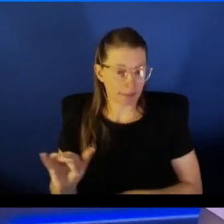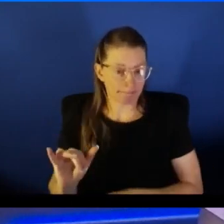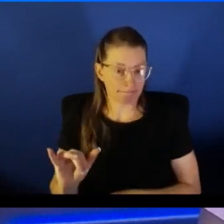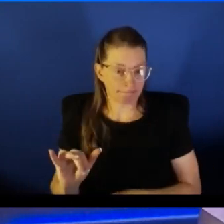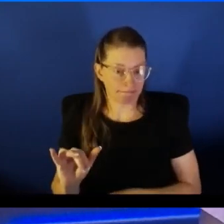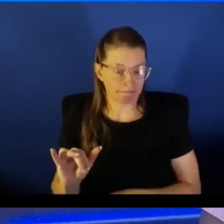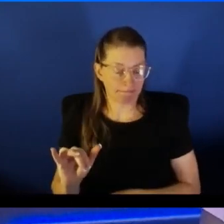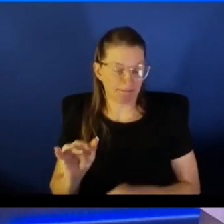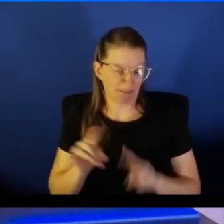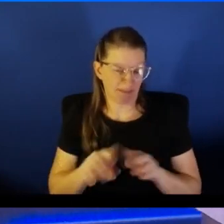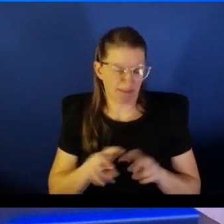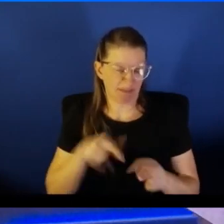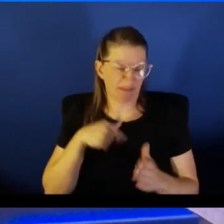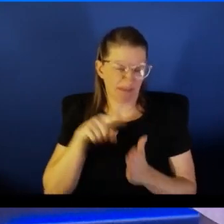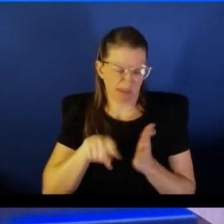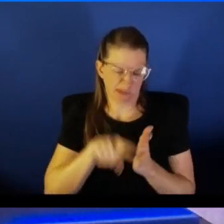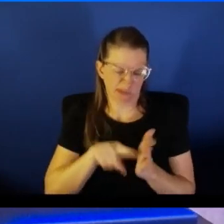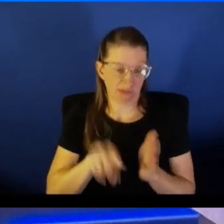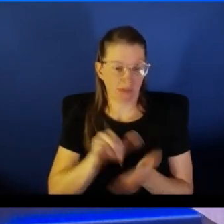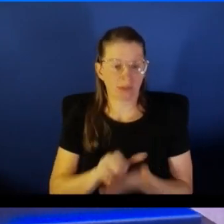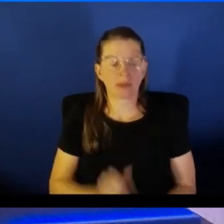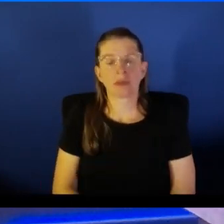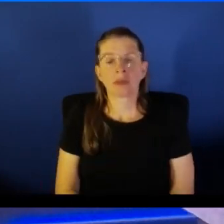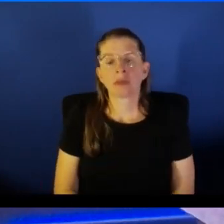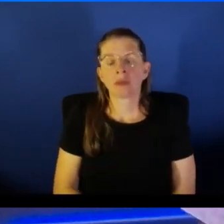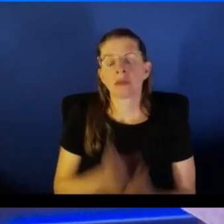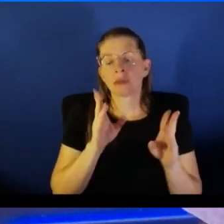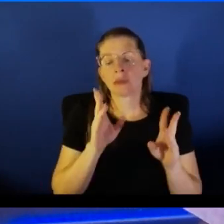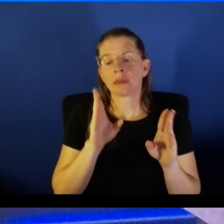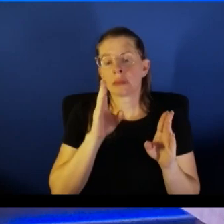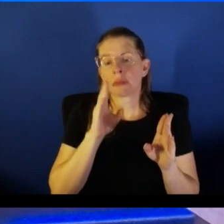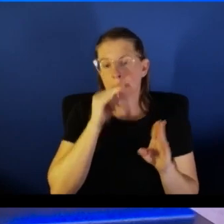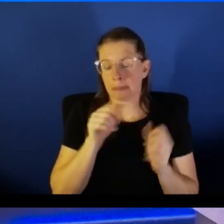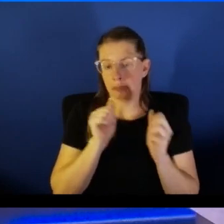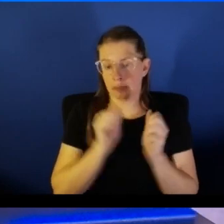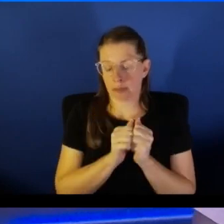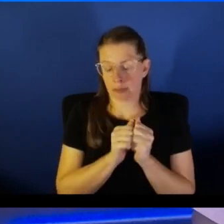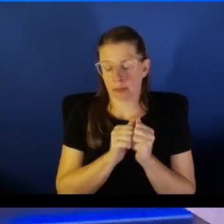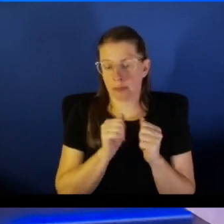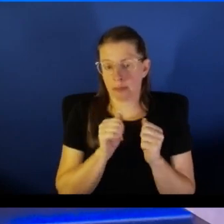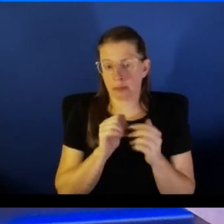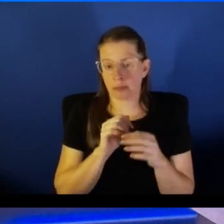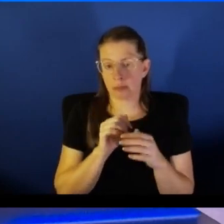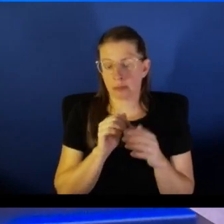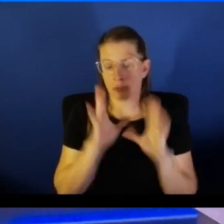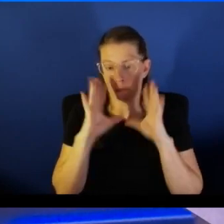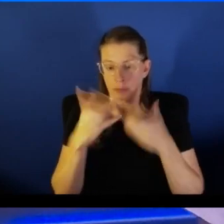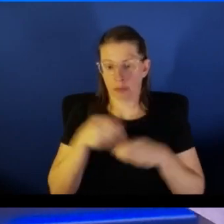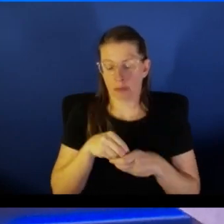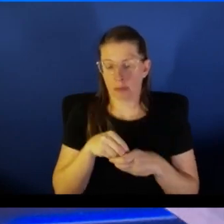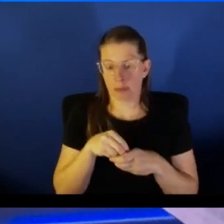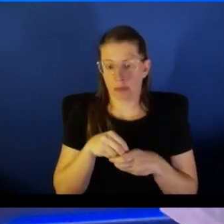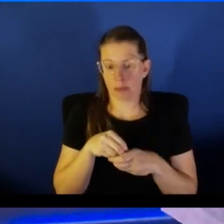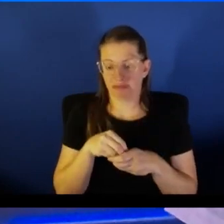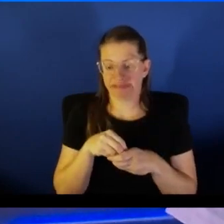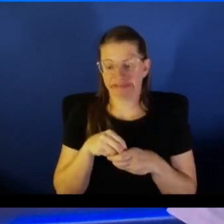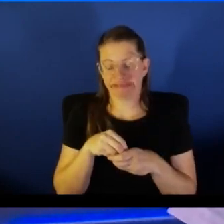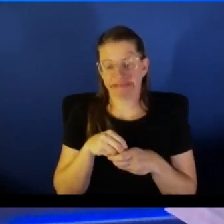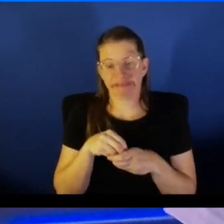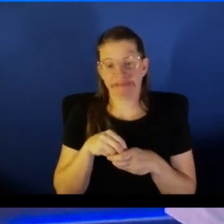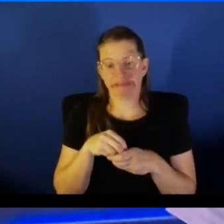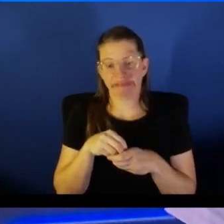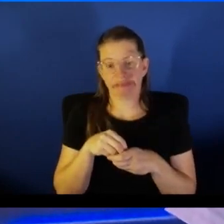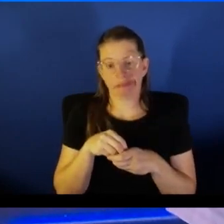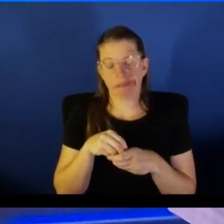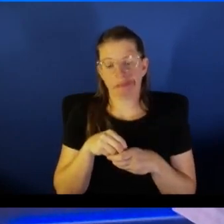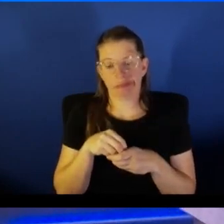that individuals with autism have a much lower a likelihood of receiving healthcare